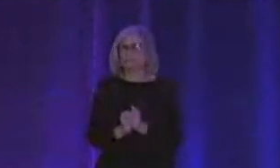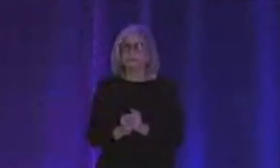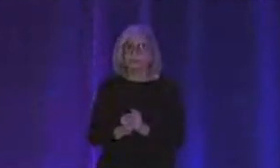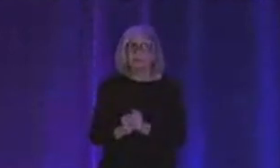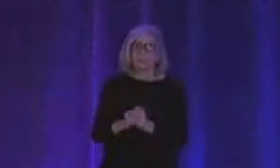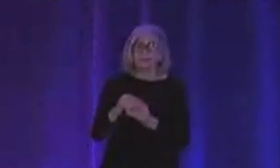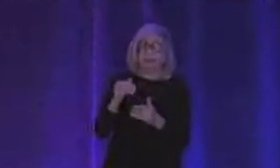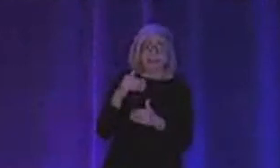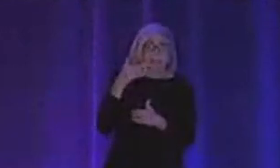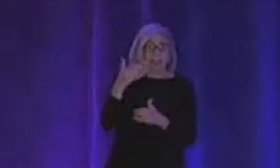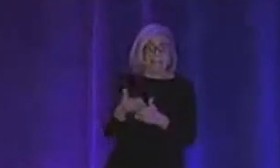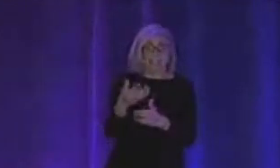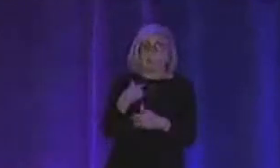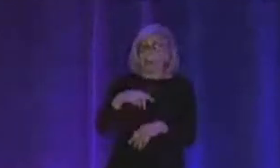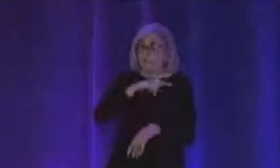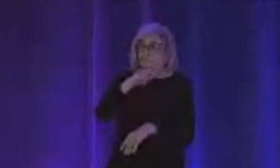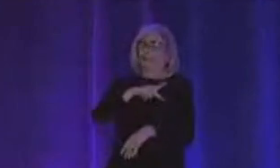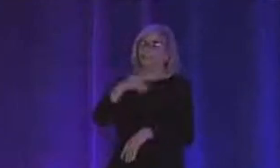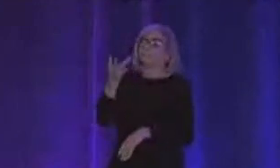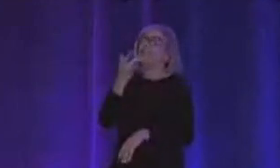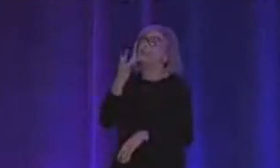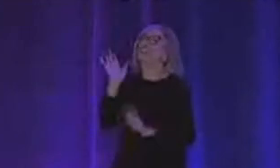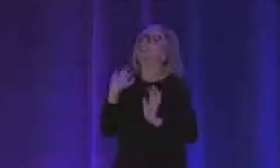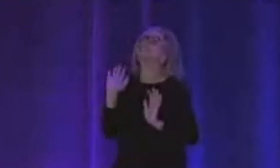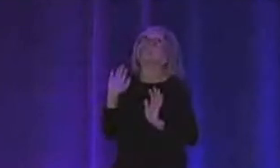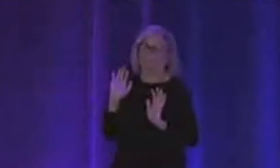And this next one here is my personal favorite.